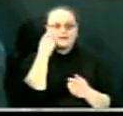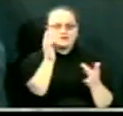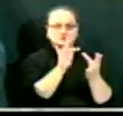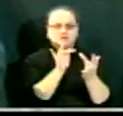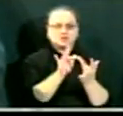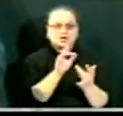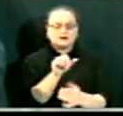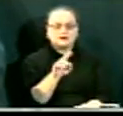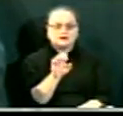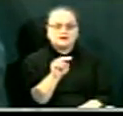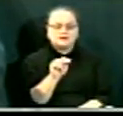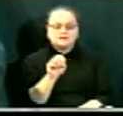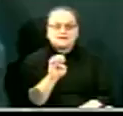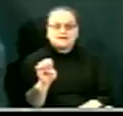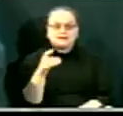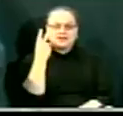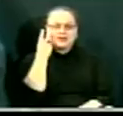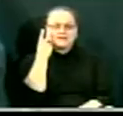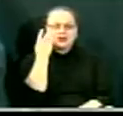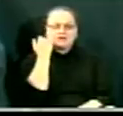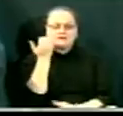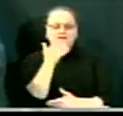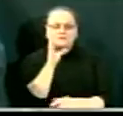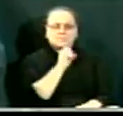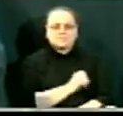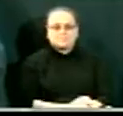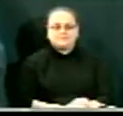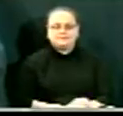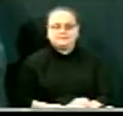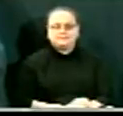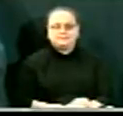and the administration there to try to see if there are other things that are missing.